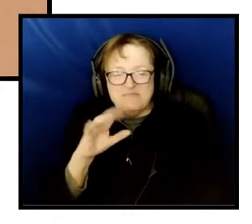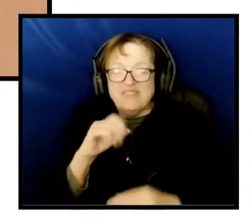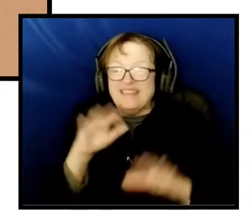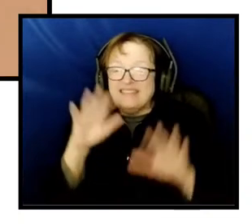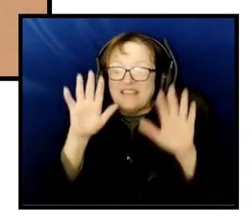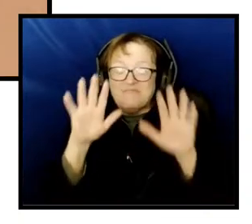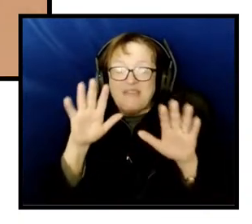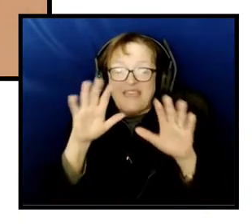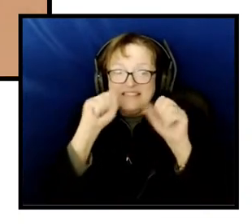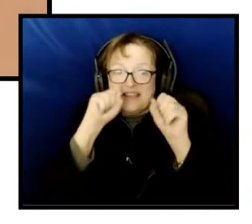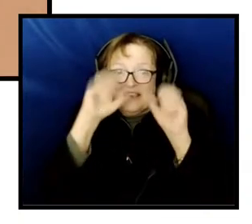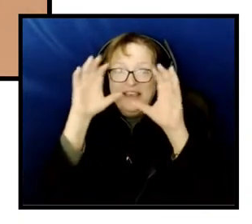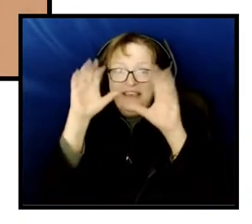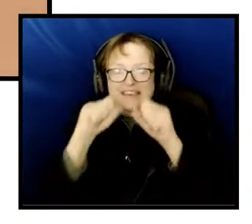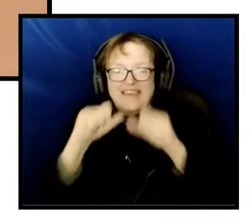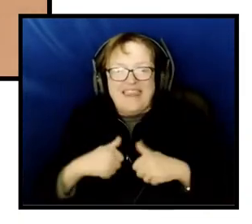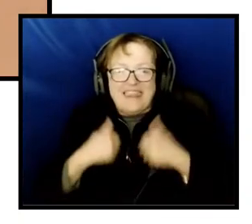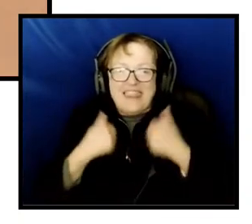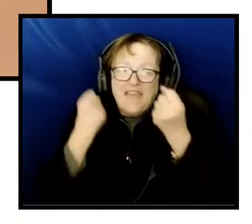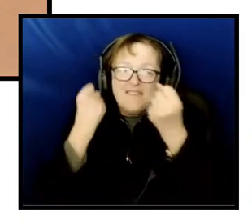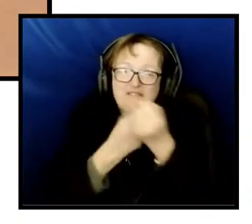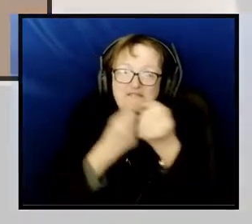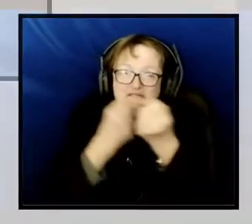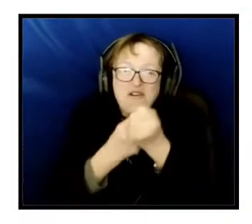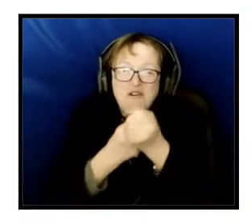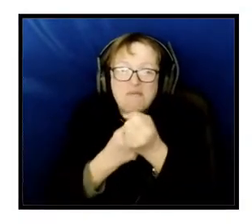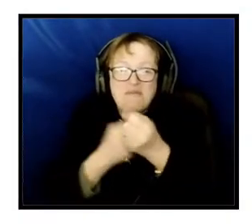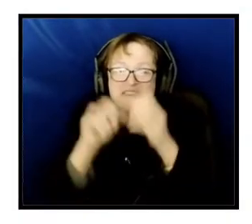amazing, life-affirming and life-giving.